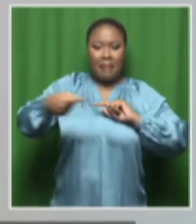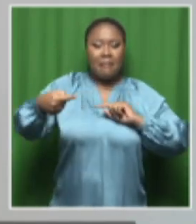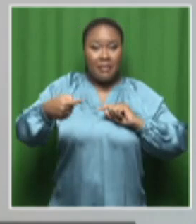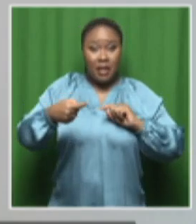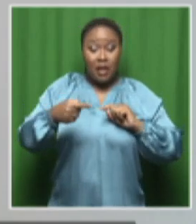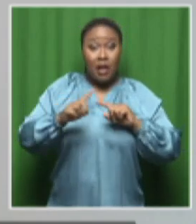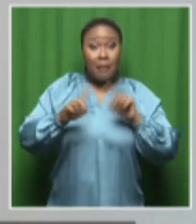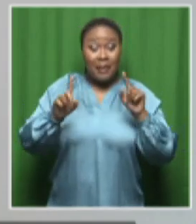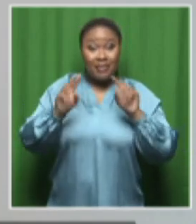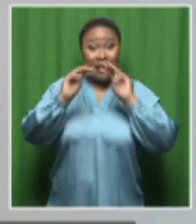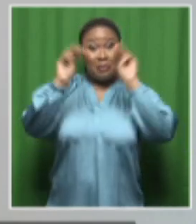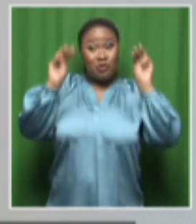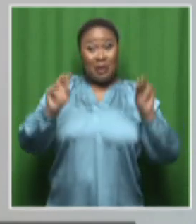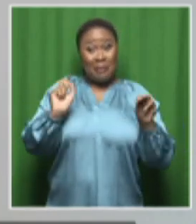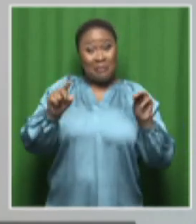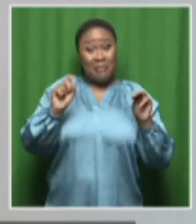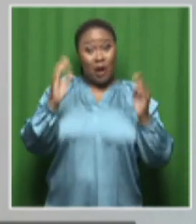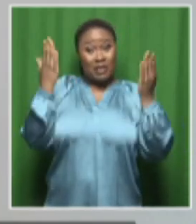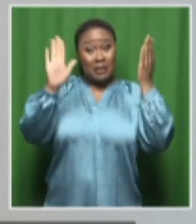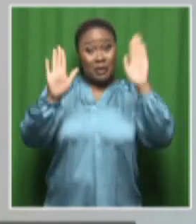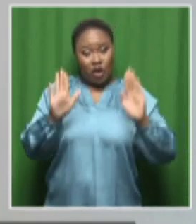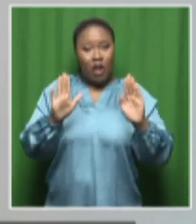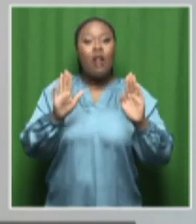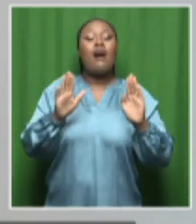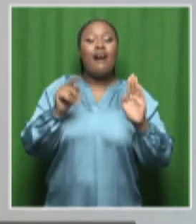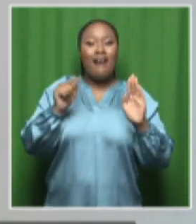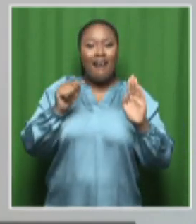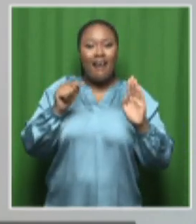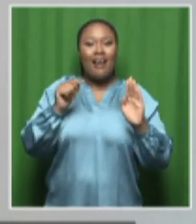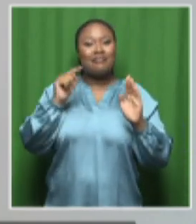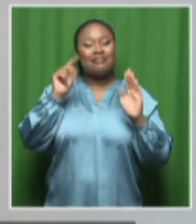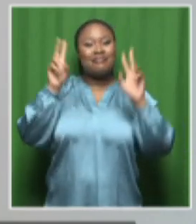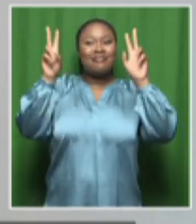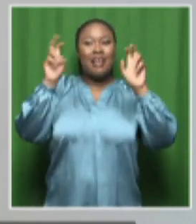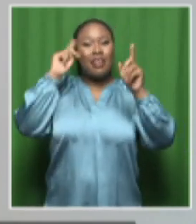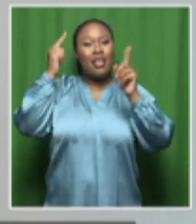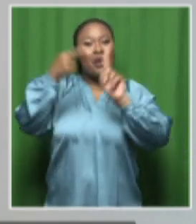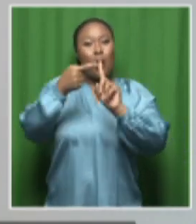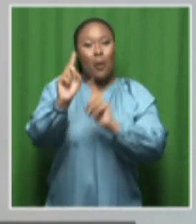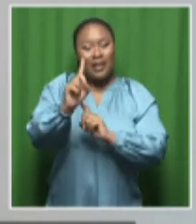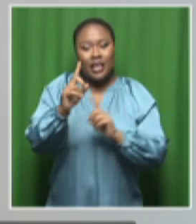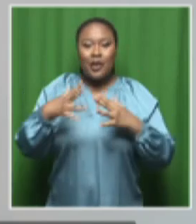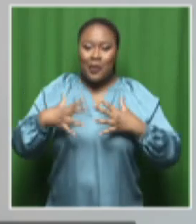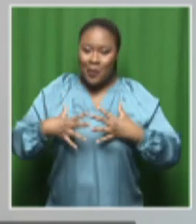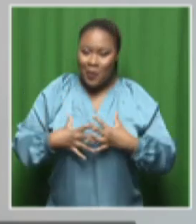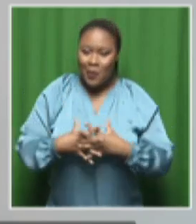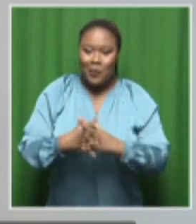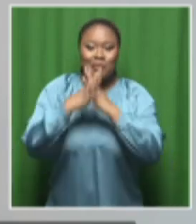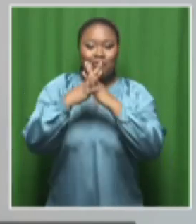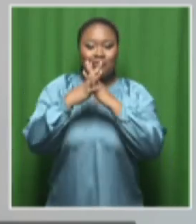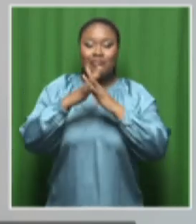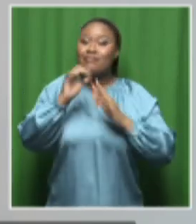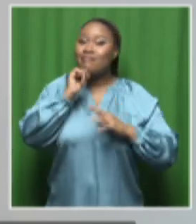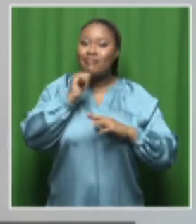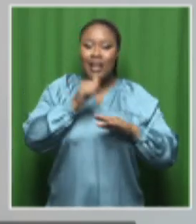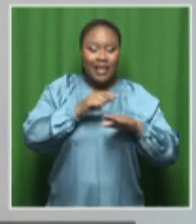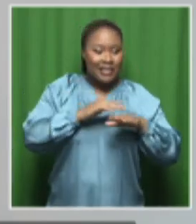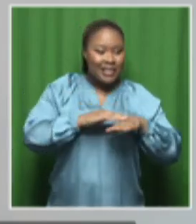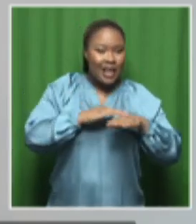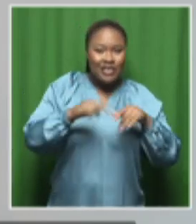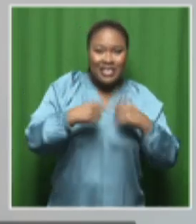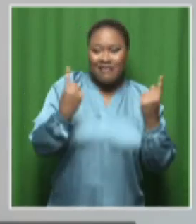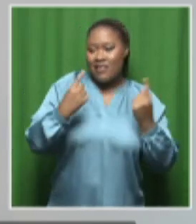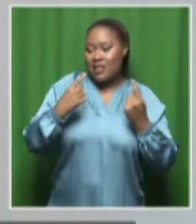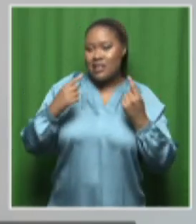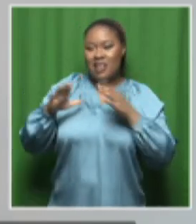to one of unity. It speaks to one of unification from all parts of the world. It